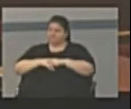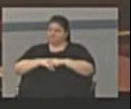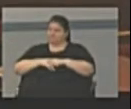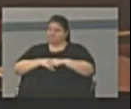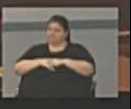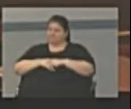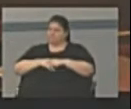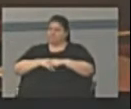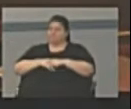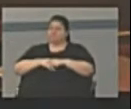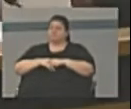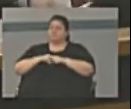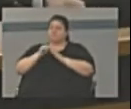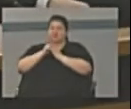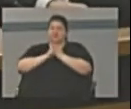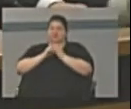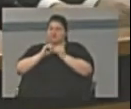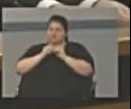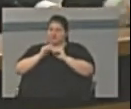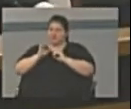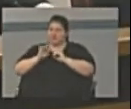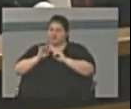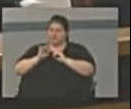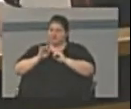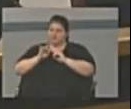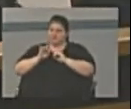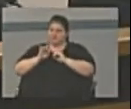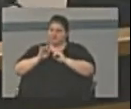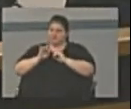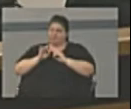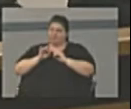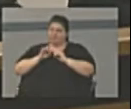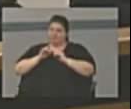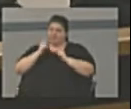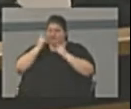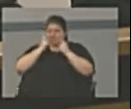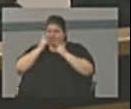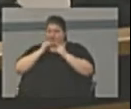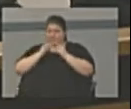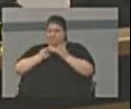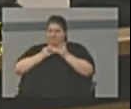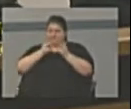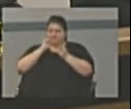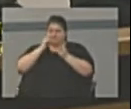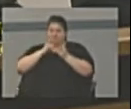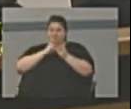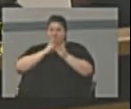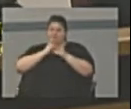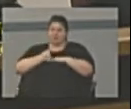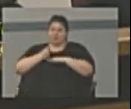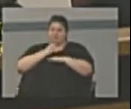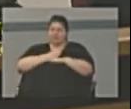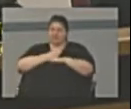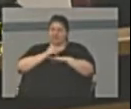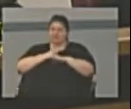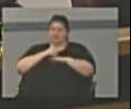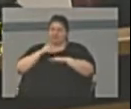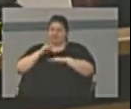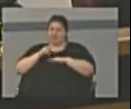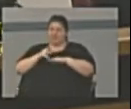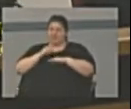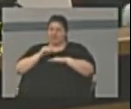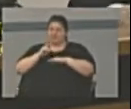7:32. Move to agenda item number 8. Consideration of recommendation for a water upgrade at the Parks and Recreation Maintenance